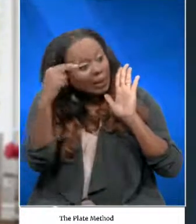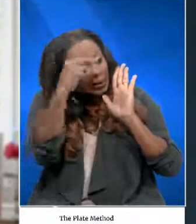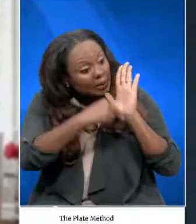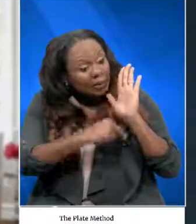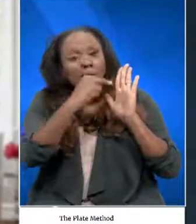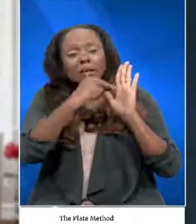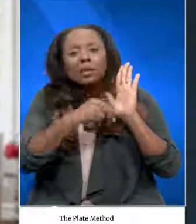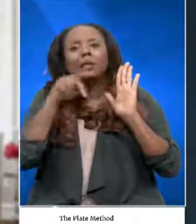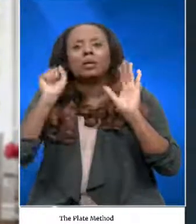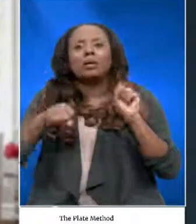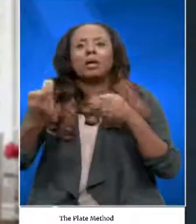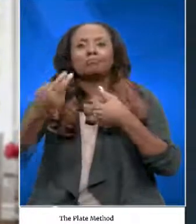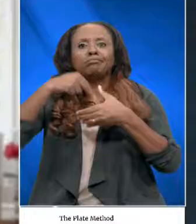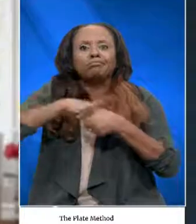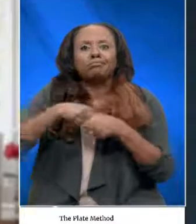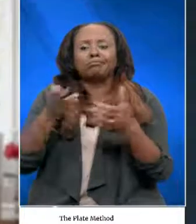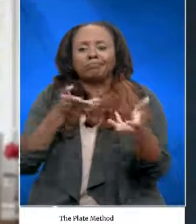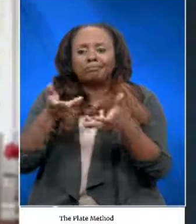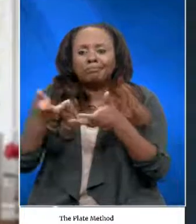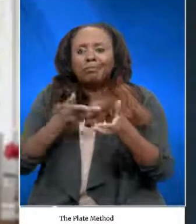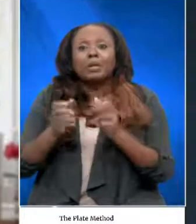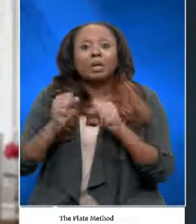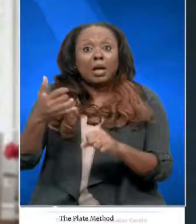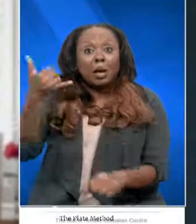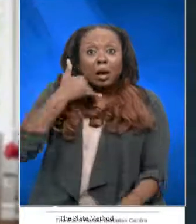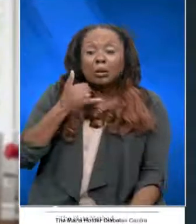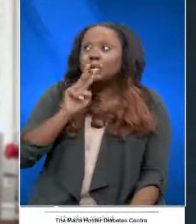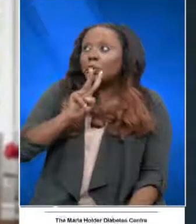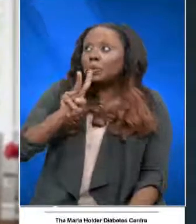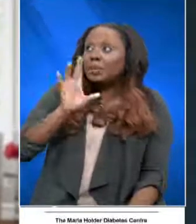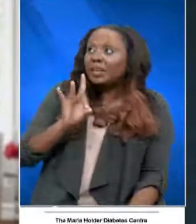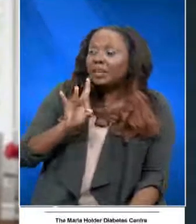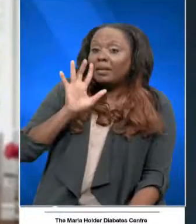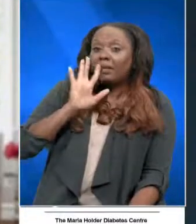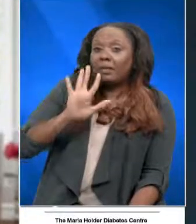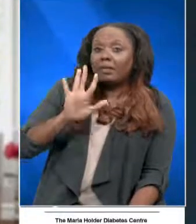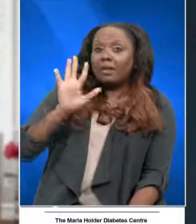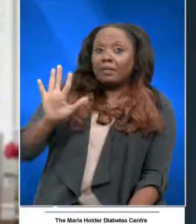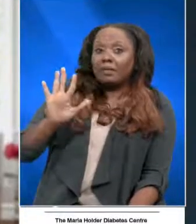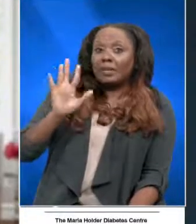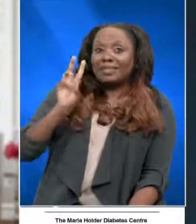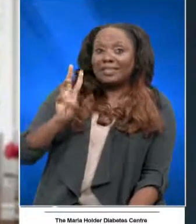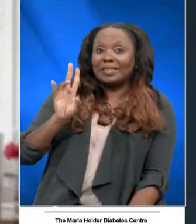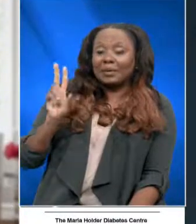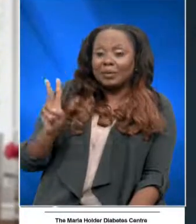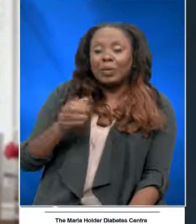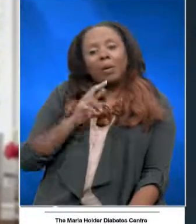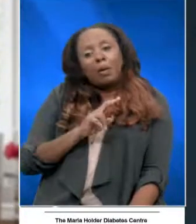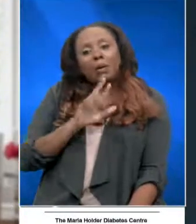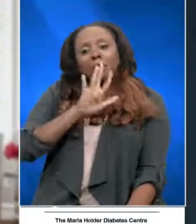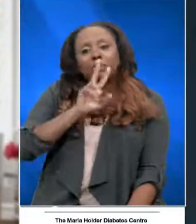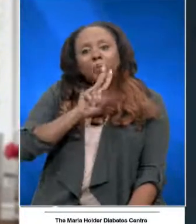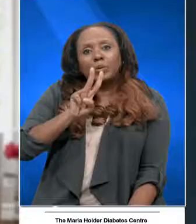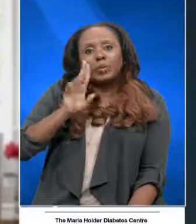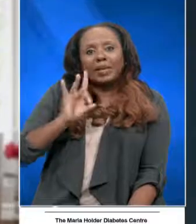join the conversation. You can give us a call on 228-5562, or